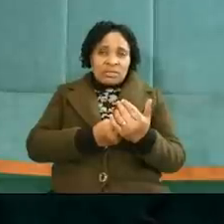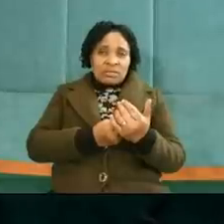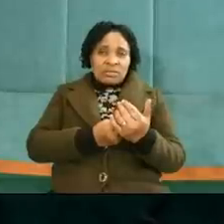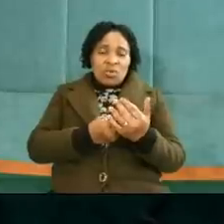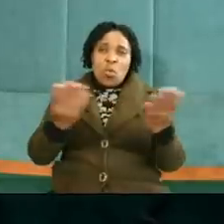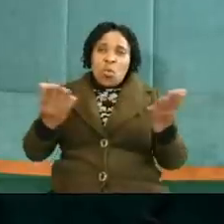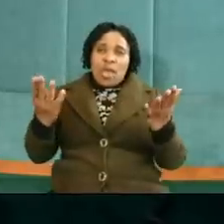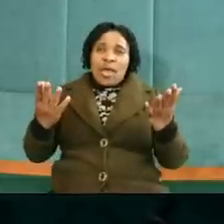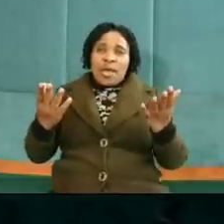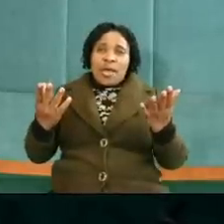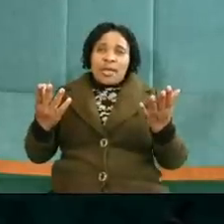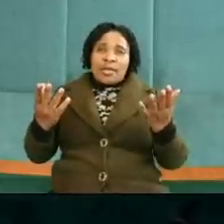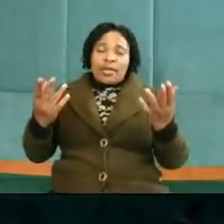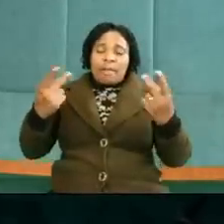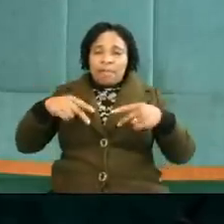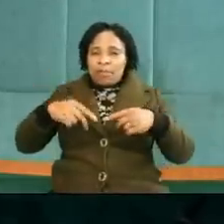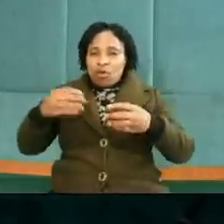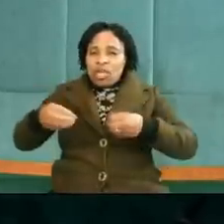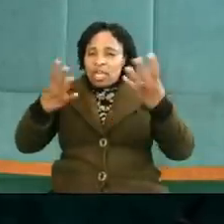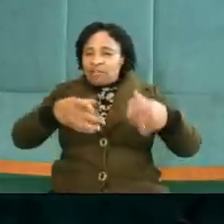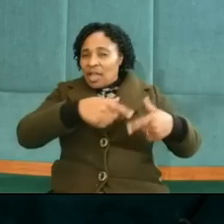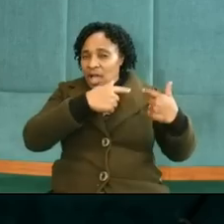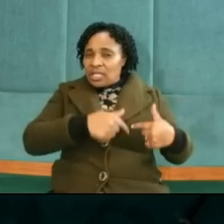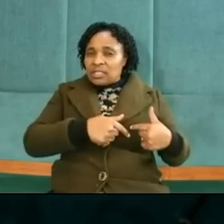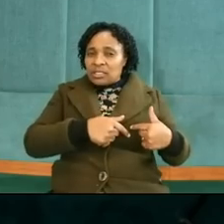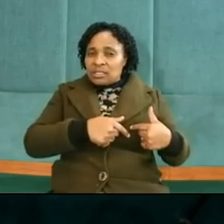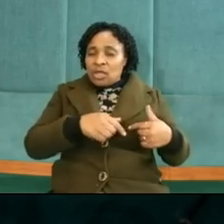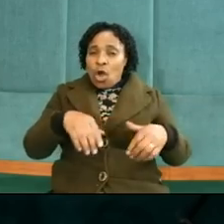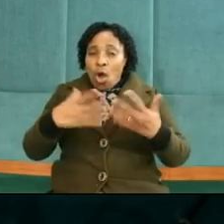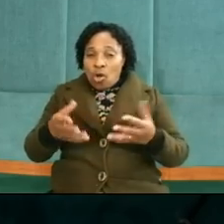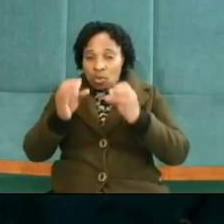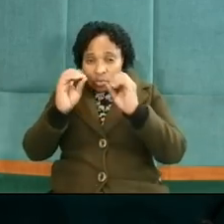Whether people give their heart or not?